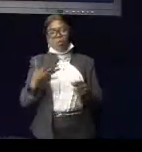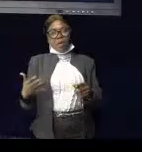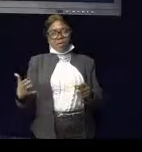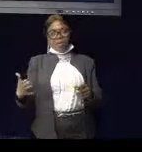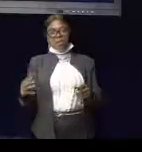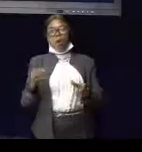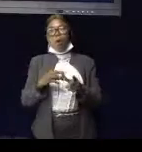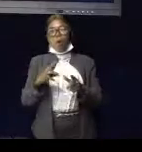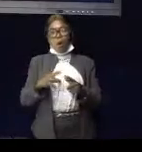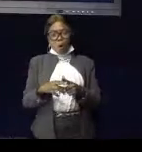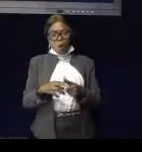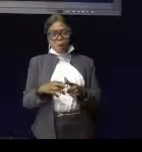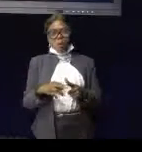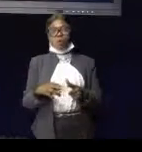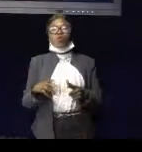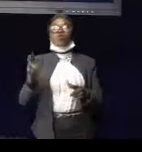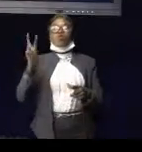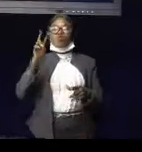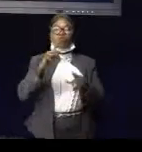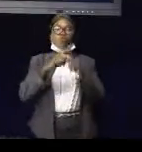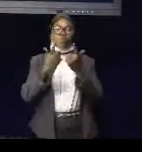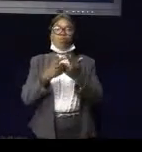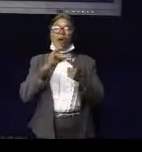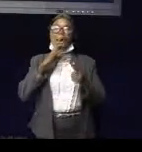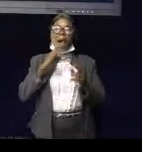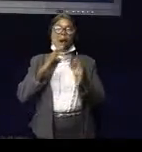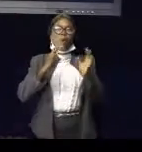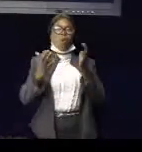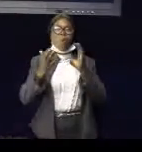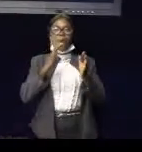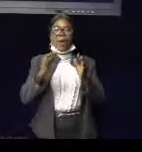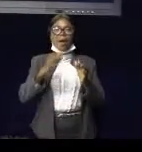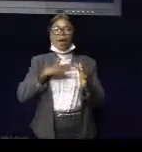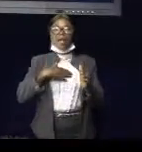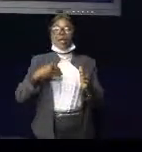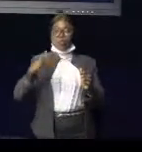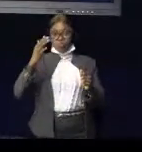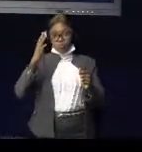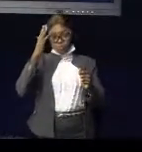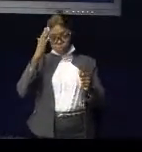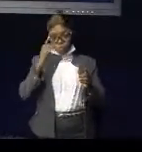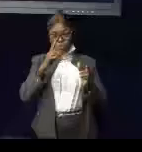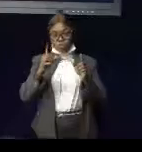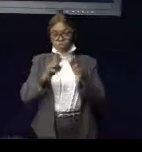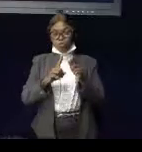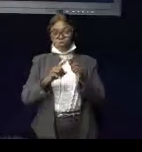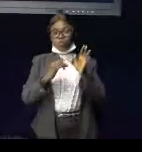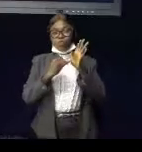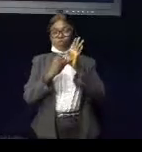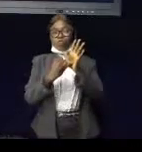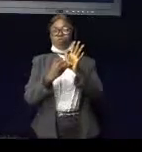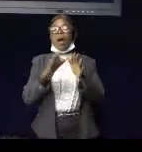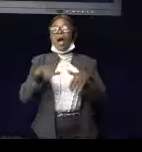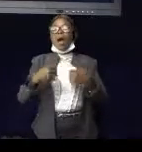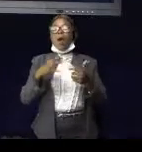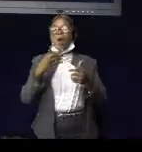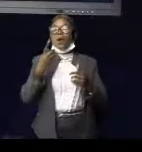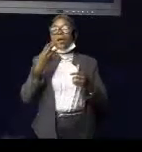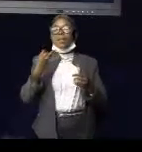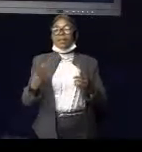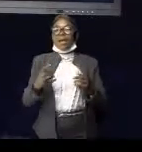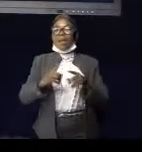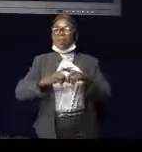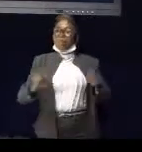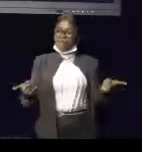things, or 2 groups are compared or considered in order to show how they are similar to